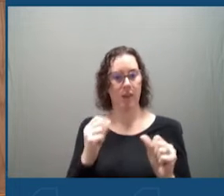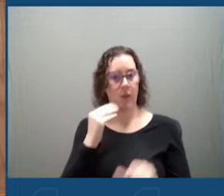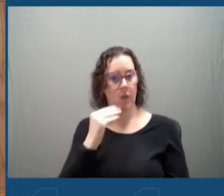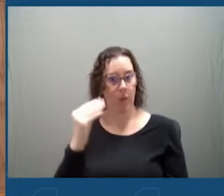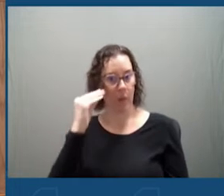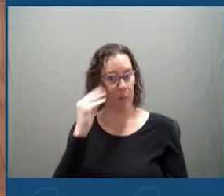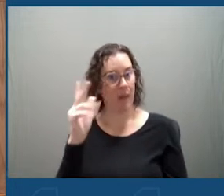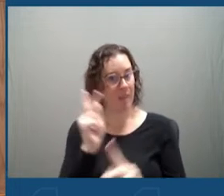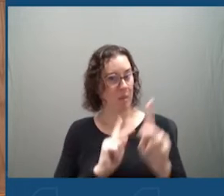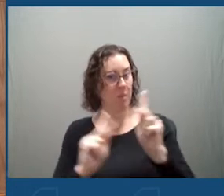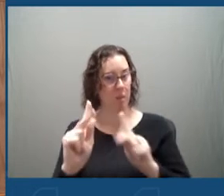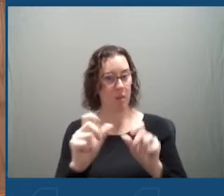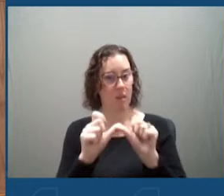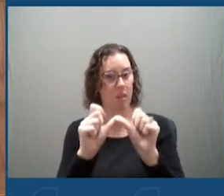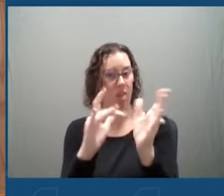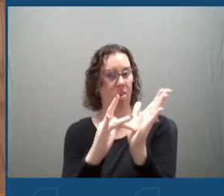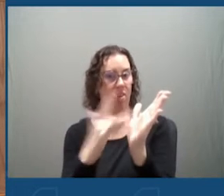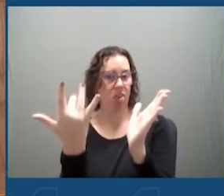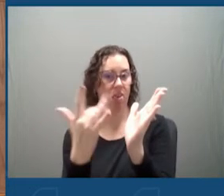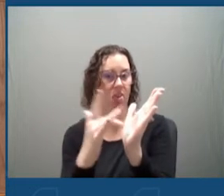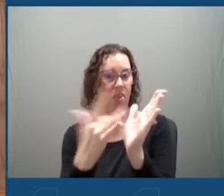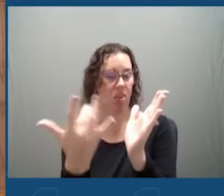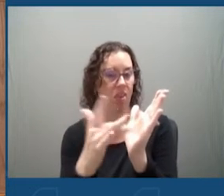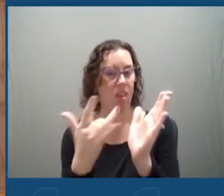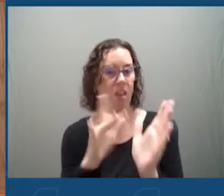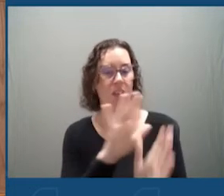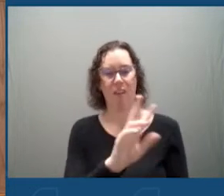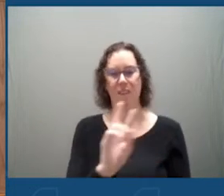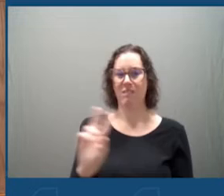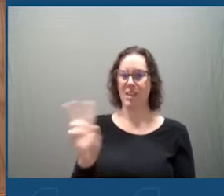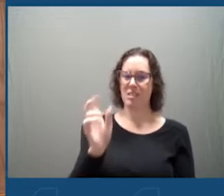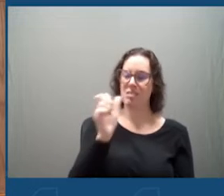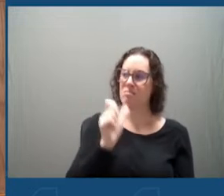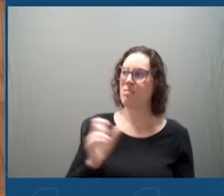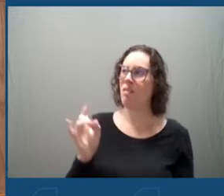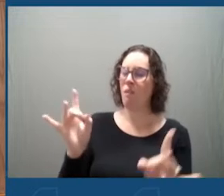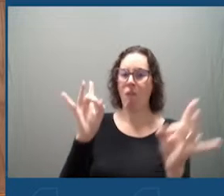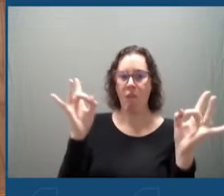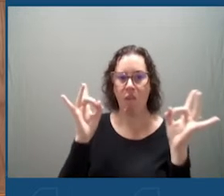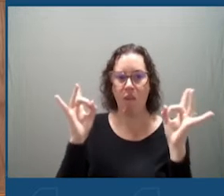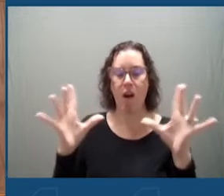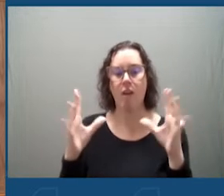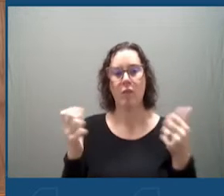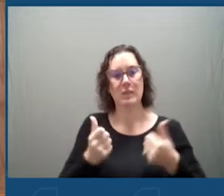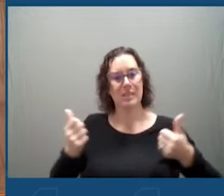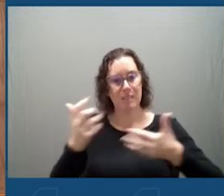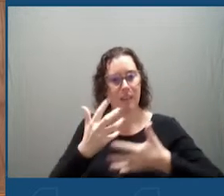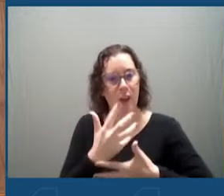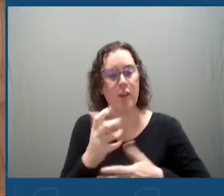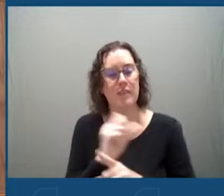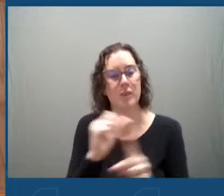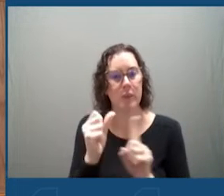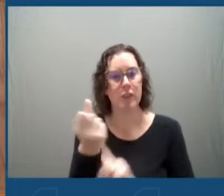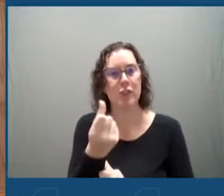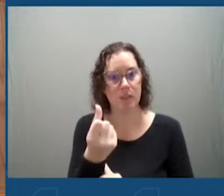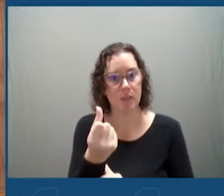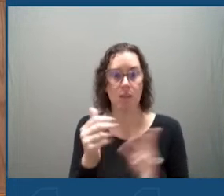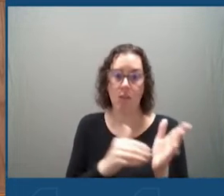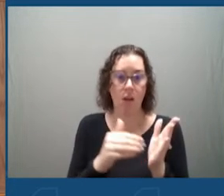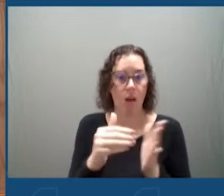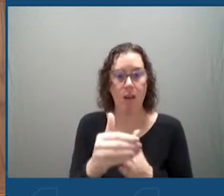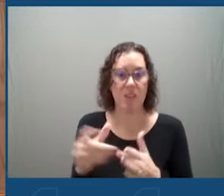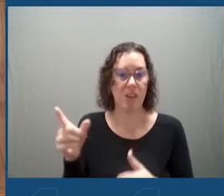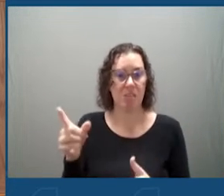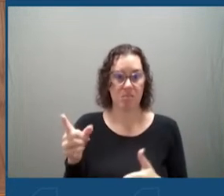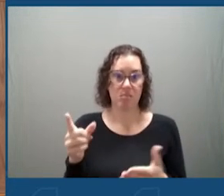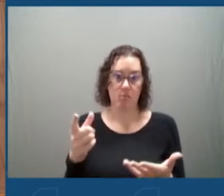perpetrators of deed theft force their victims to endure humiliating and terrifying situations, and often with the very real threat